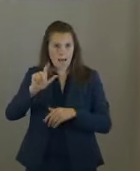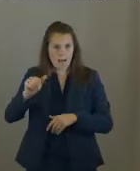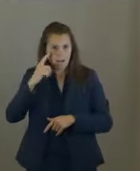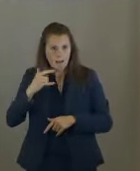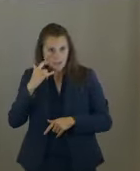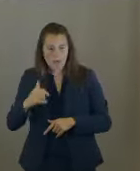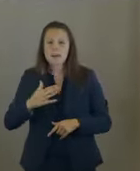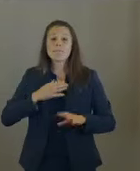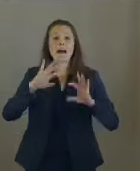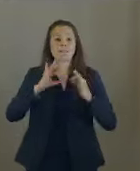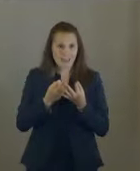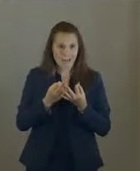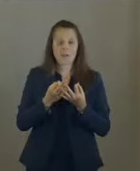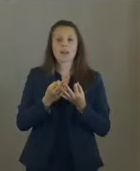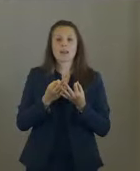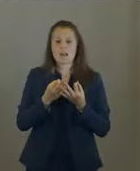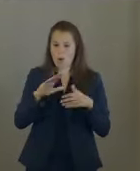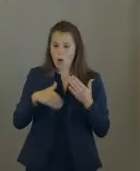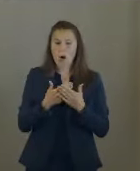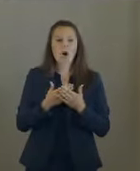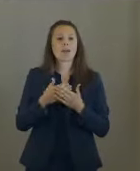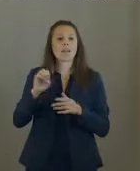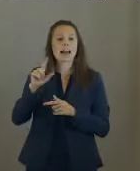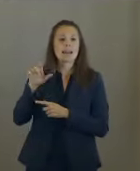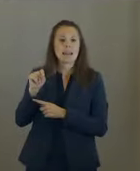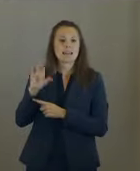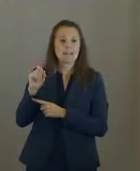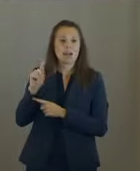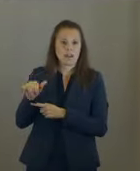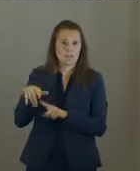Angeles, and the rest of my family is in LA County.